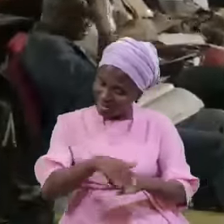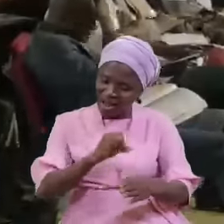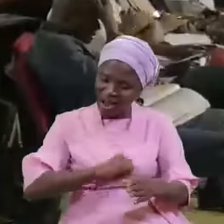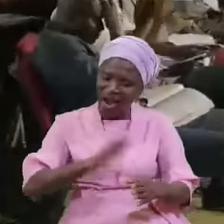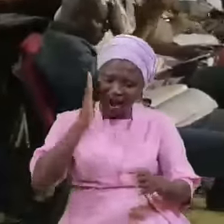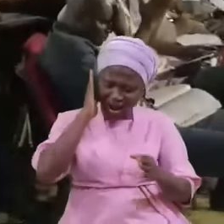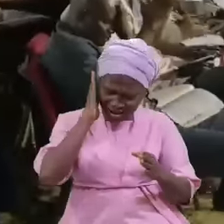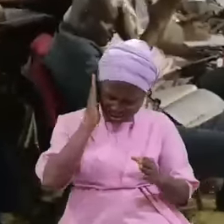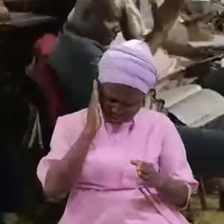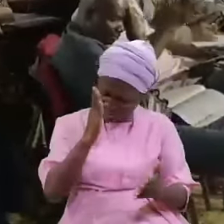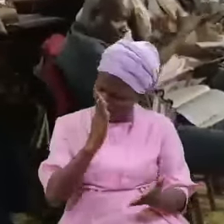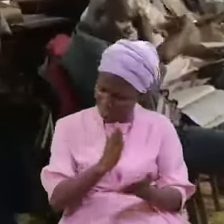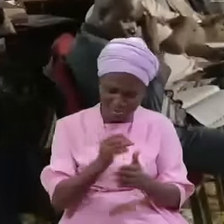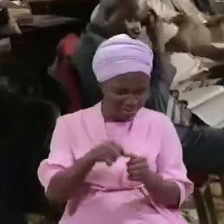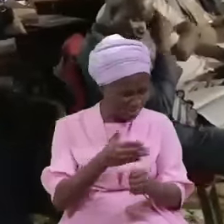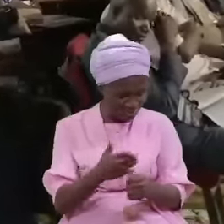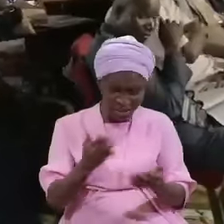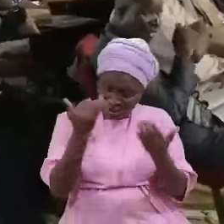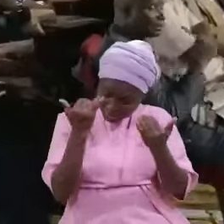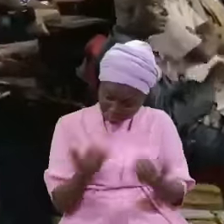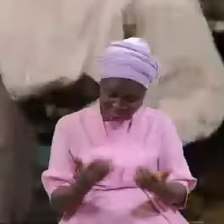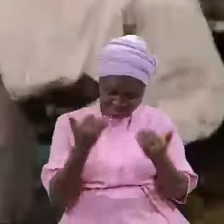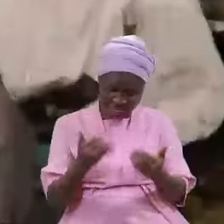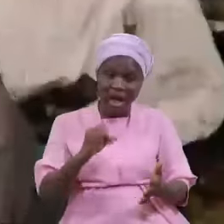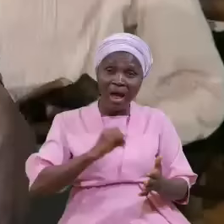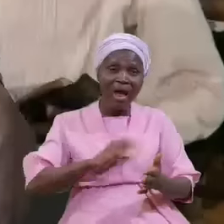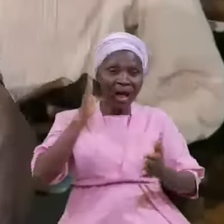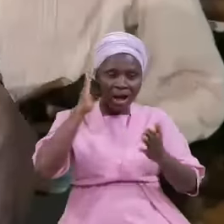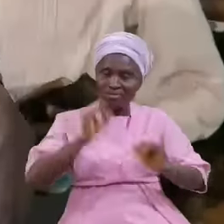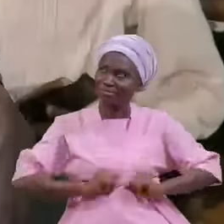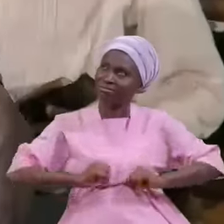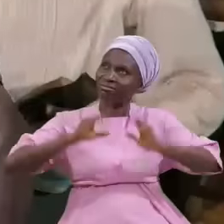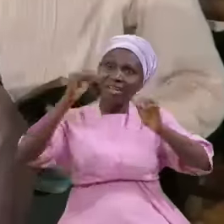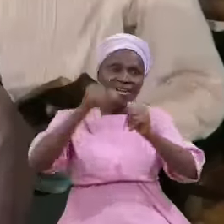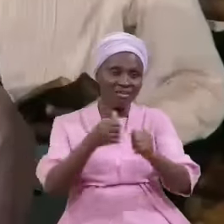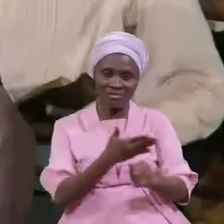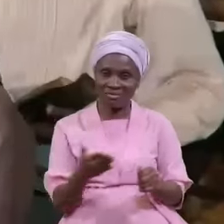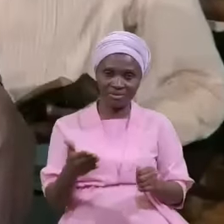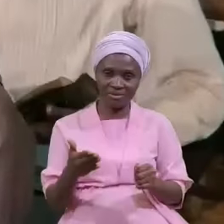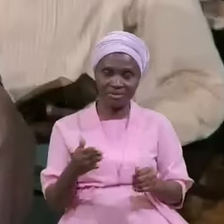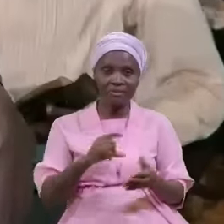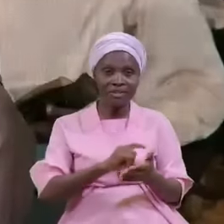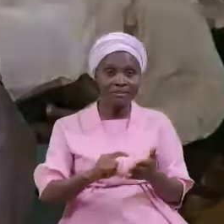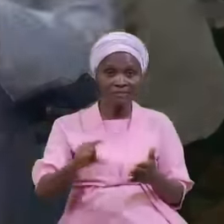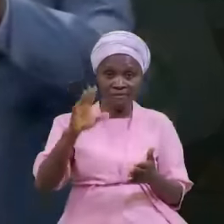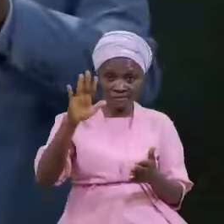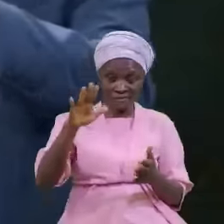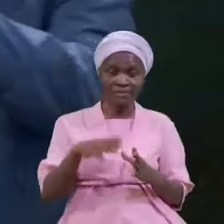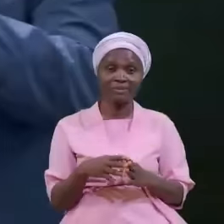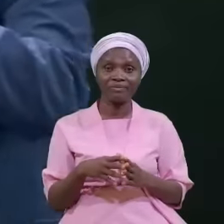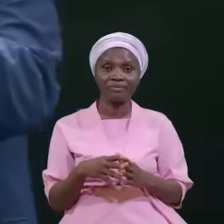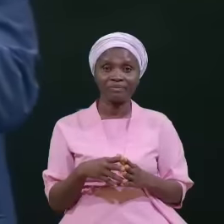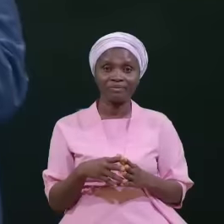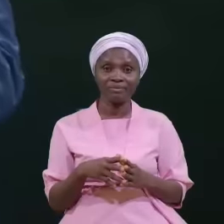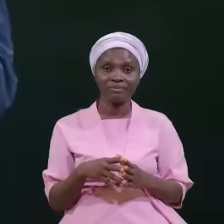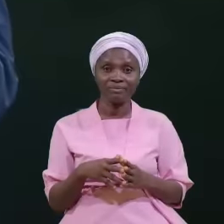everything. I will settle everything. Look at verse 15. In verse 15, I pray